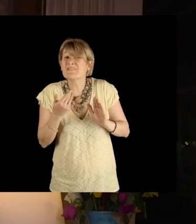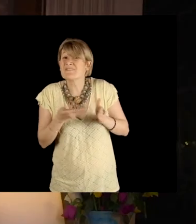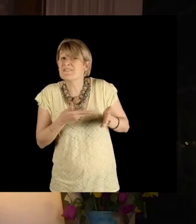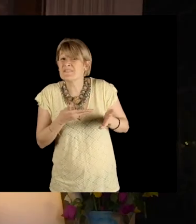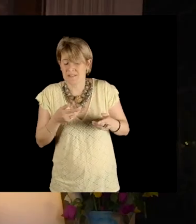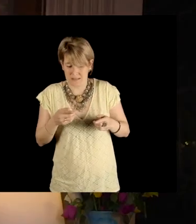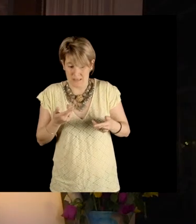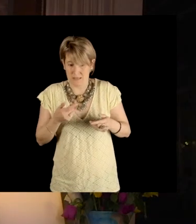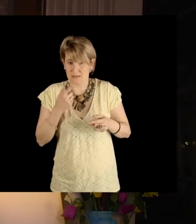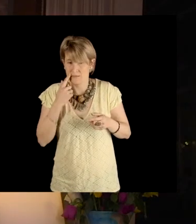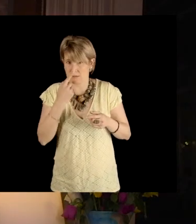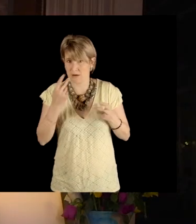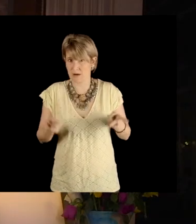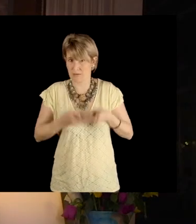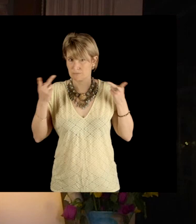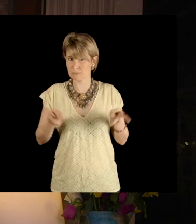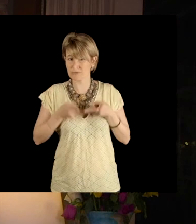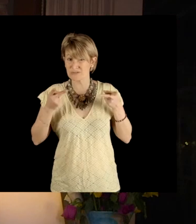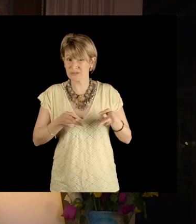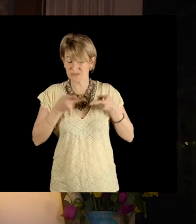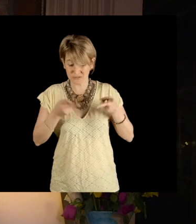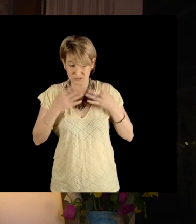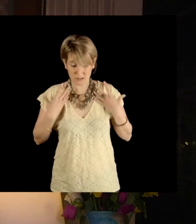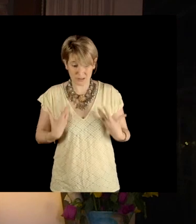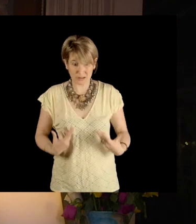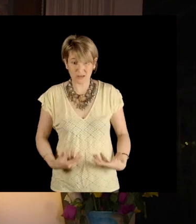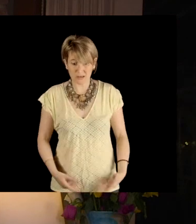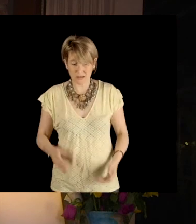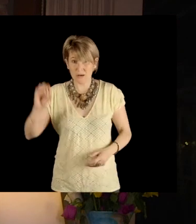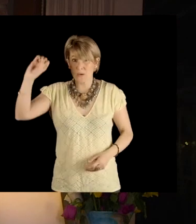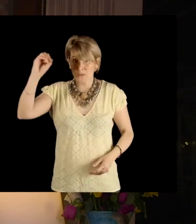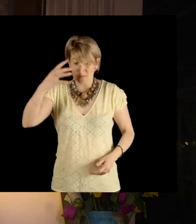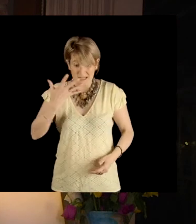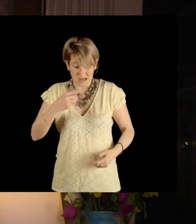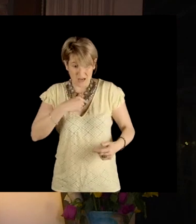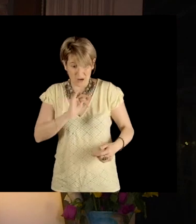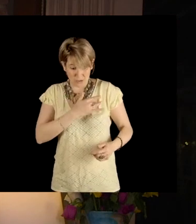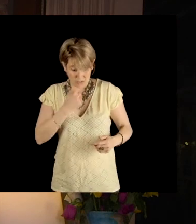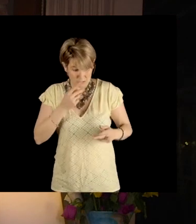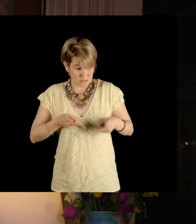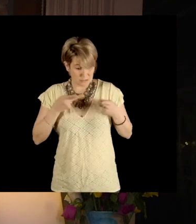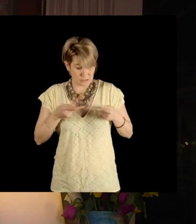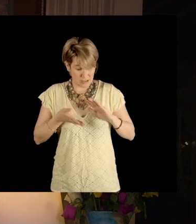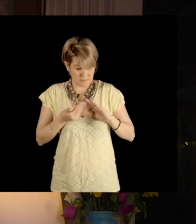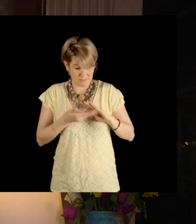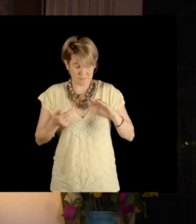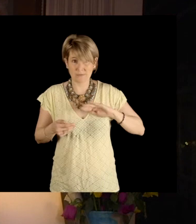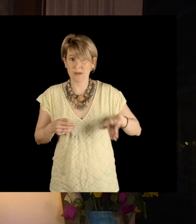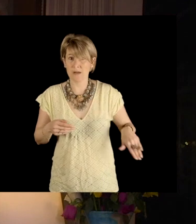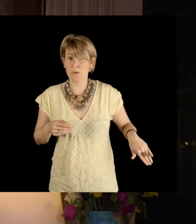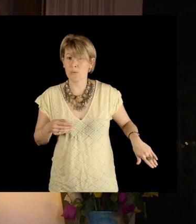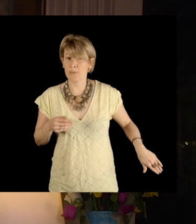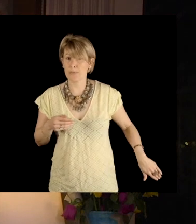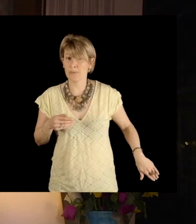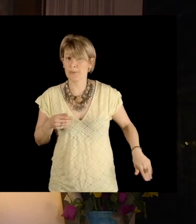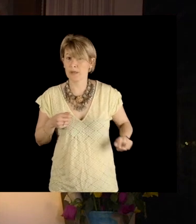was established during morning meditation, we have to re-strengthen it somehow, because